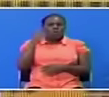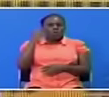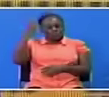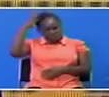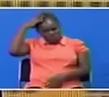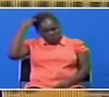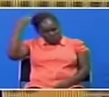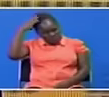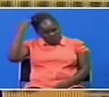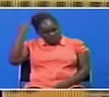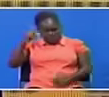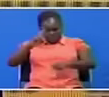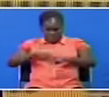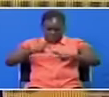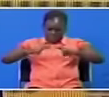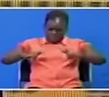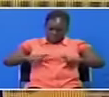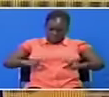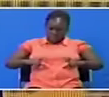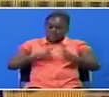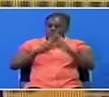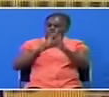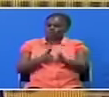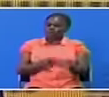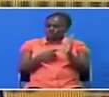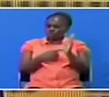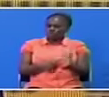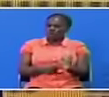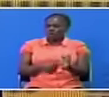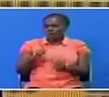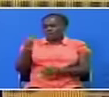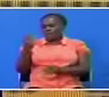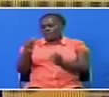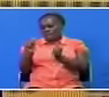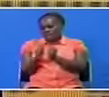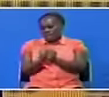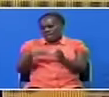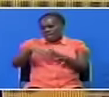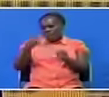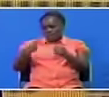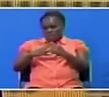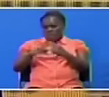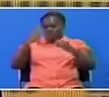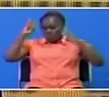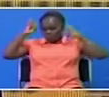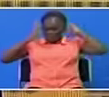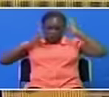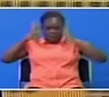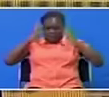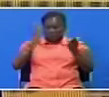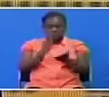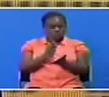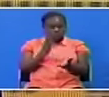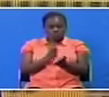Somalia. Katika utafiti uliofanywa na shirika la Twaweza, kati ya Wakenya 10, 9 wana hofu kubwa na matukio